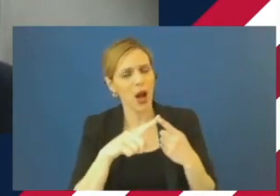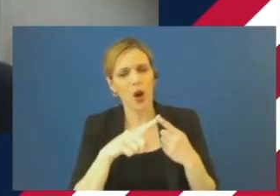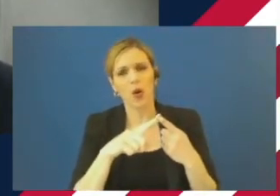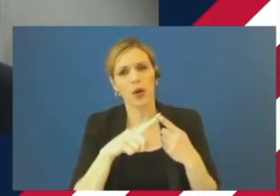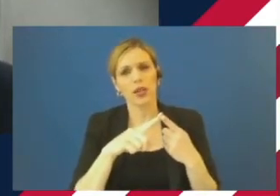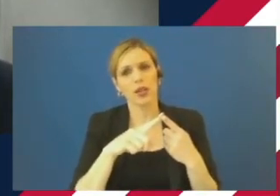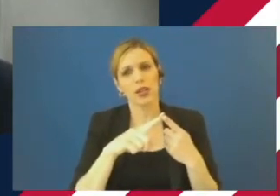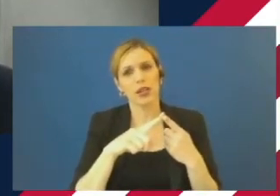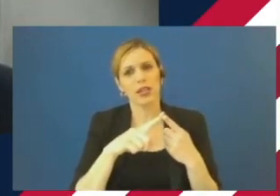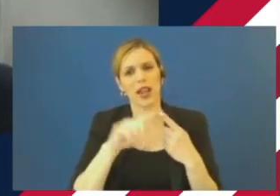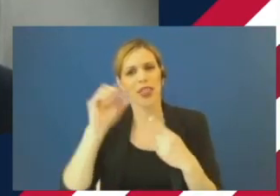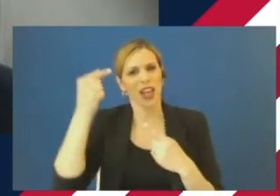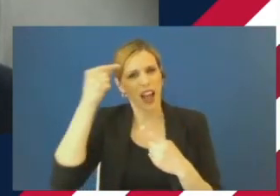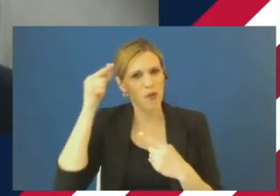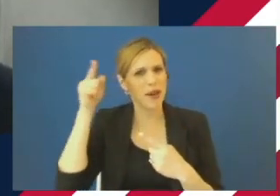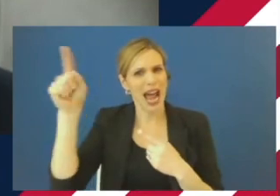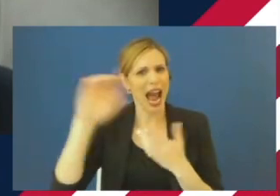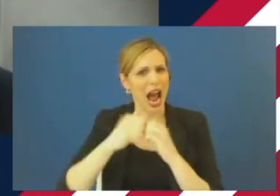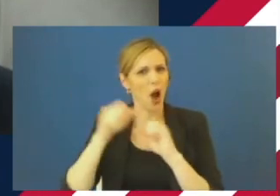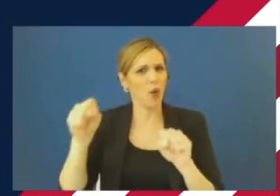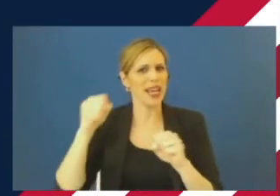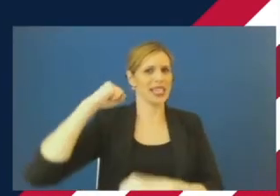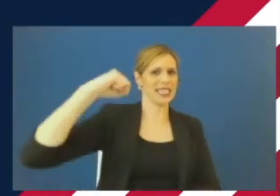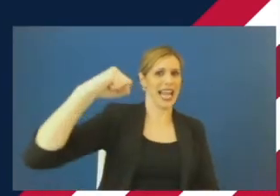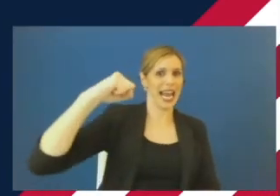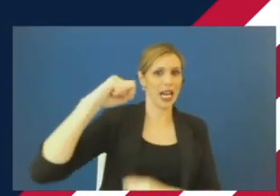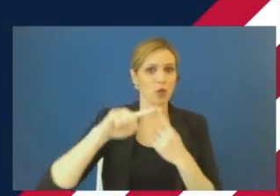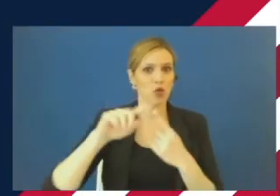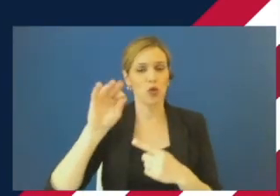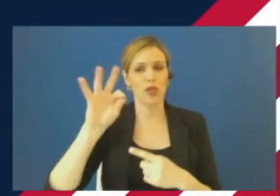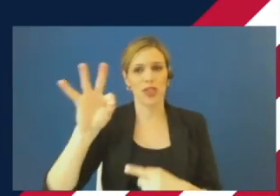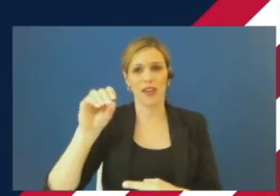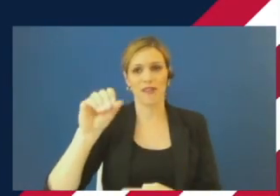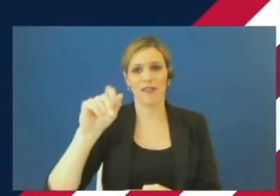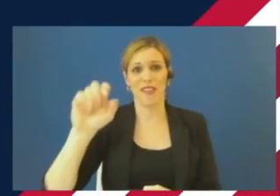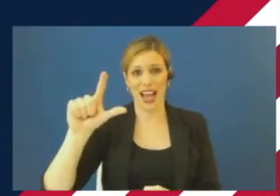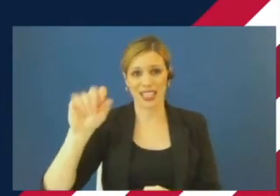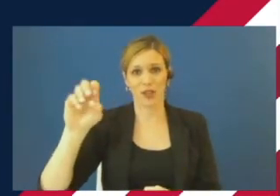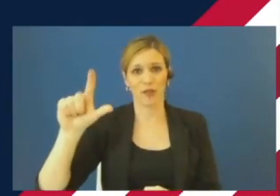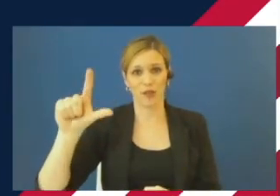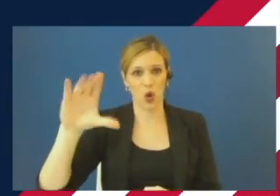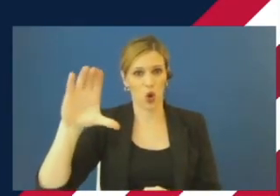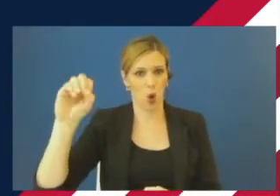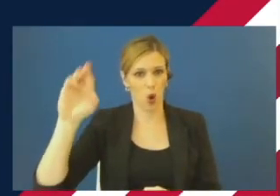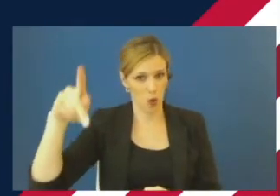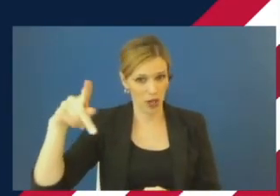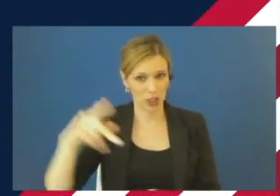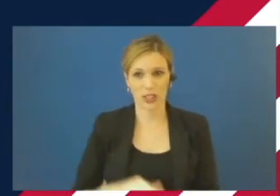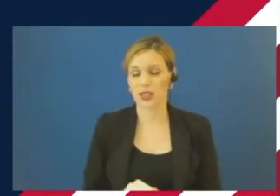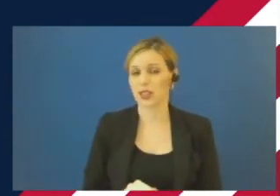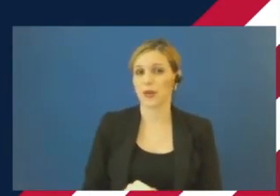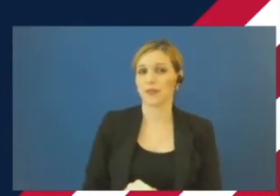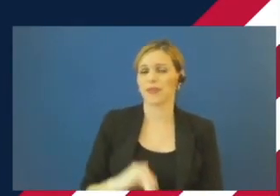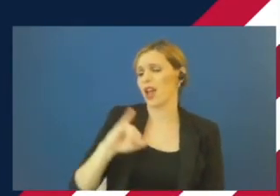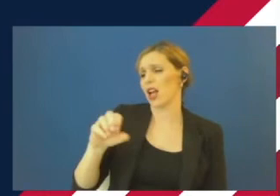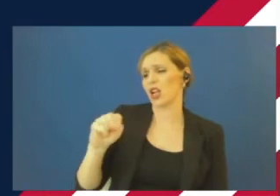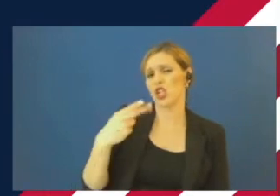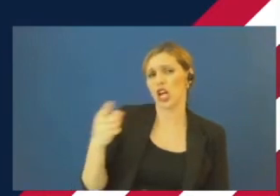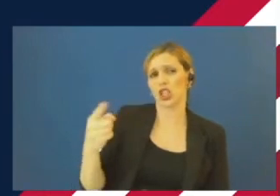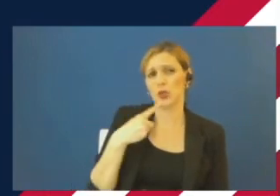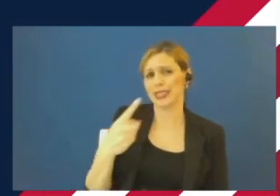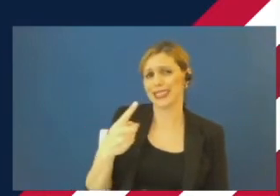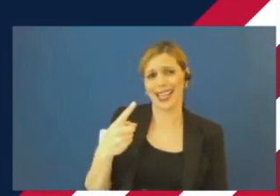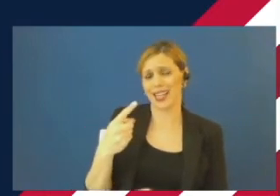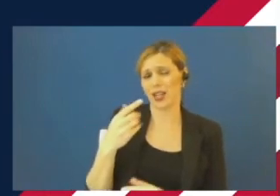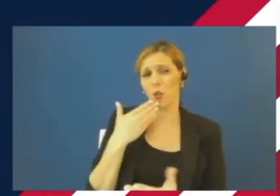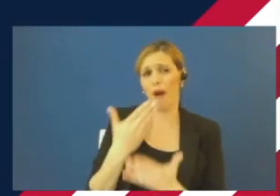finally stand up to these fossil fuel corporations? Josh, you've stated it so well already. A couple things that we have right